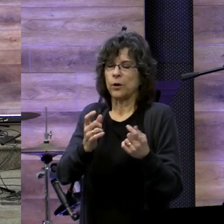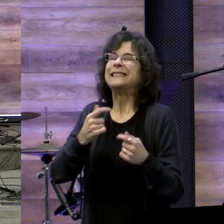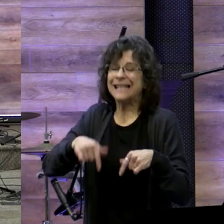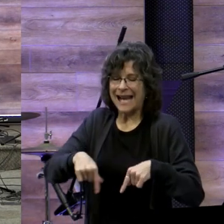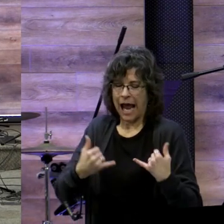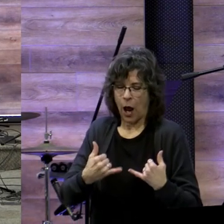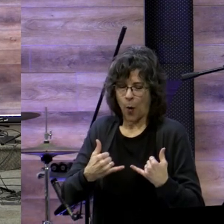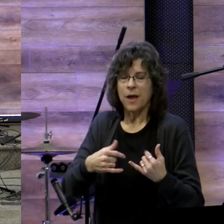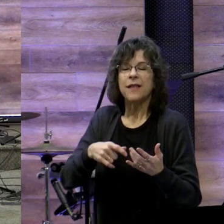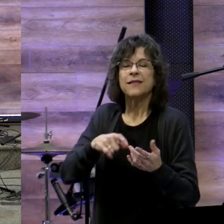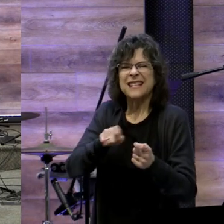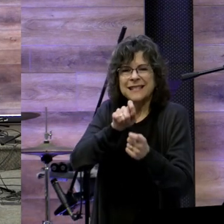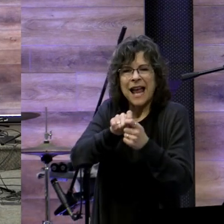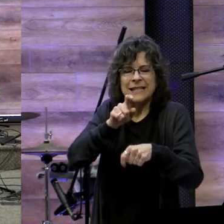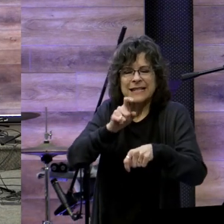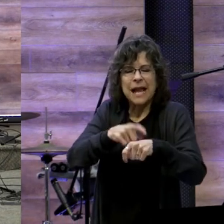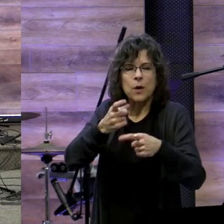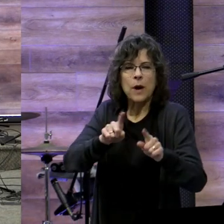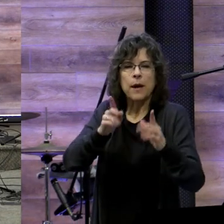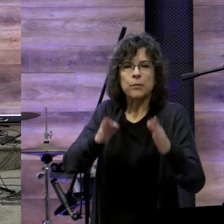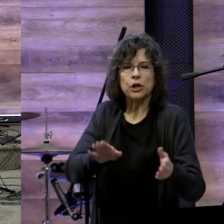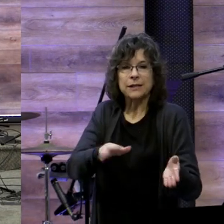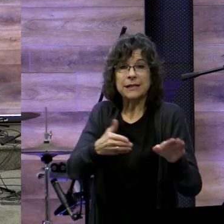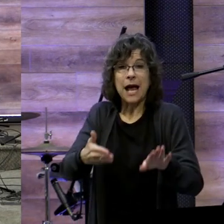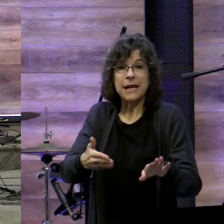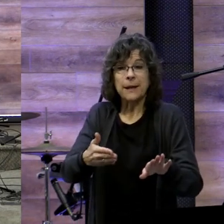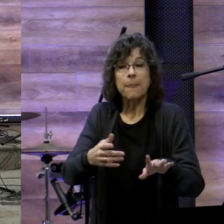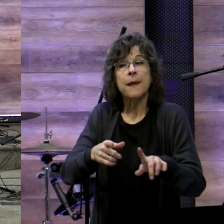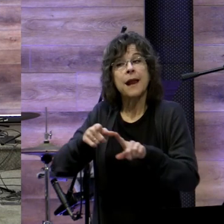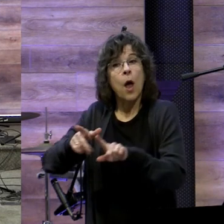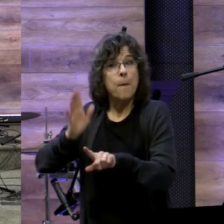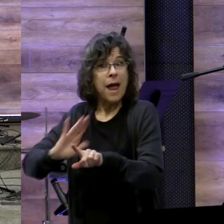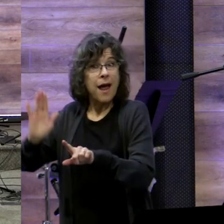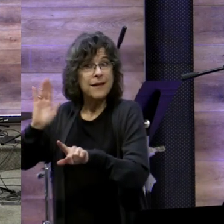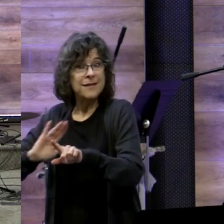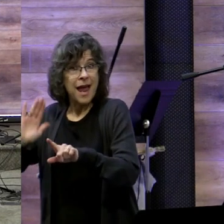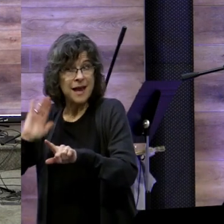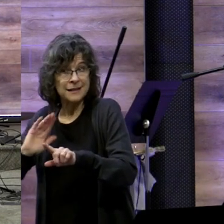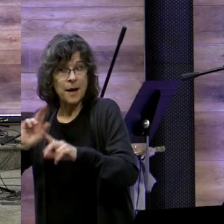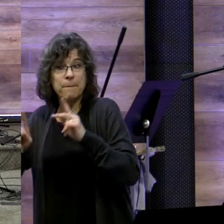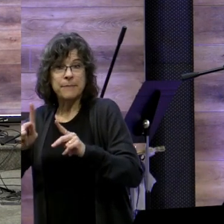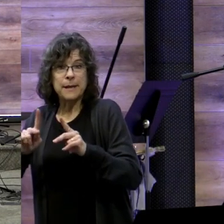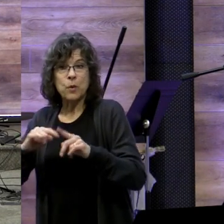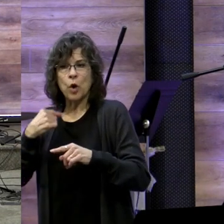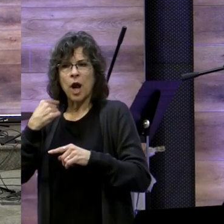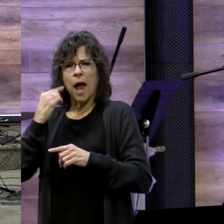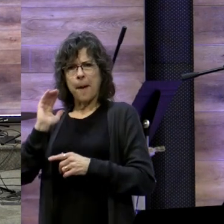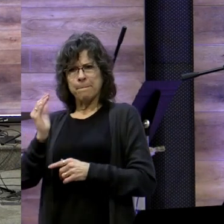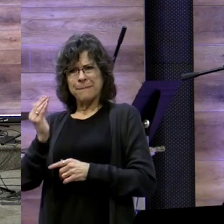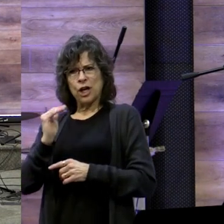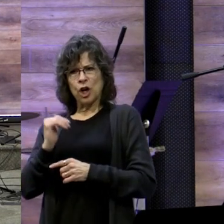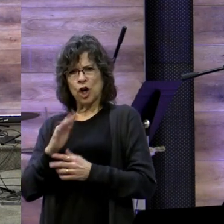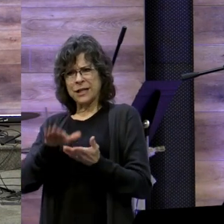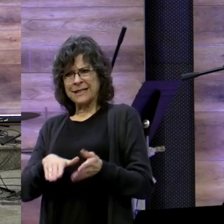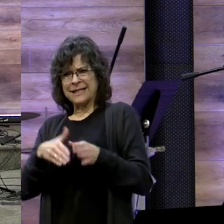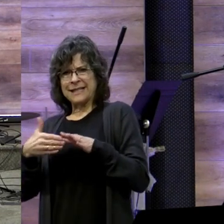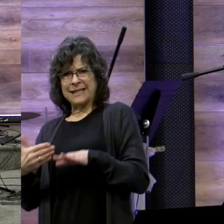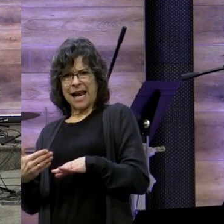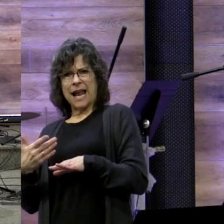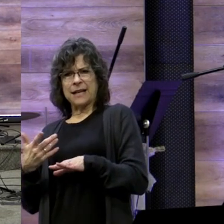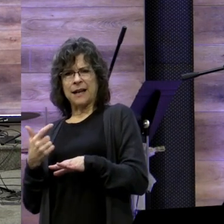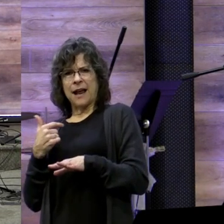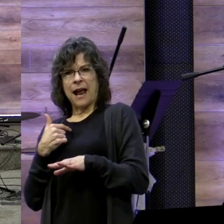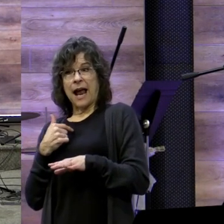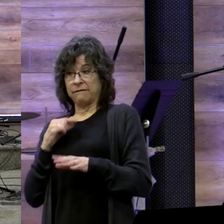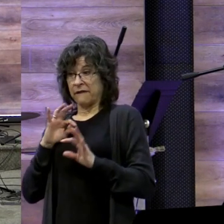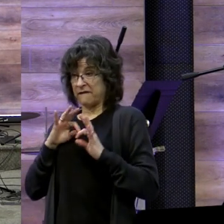died. It was uncommon, but it was not unheard of for people to resuscitate after those who were close to them believed them